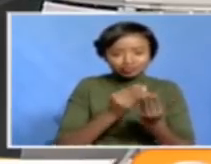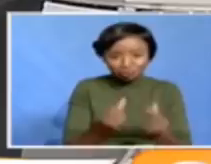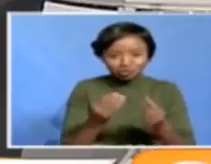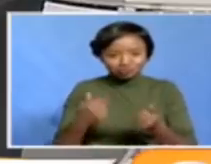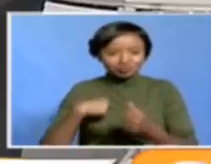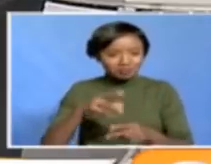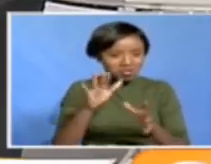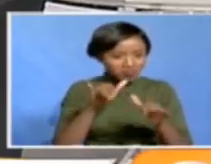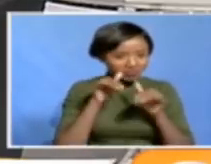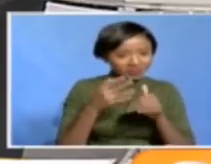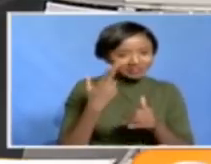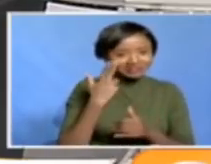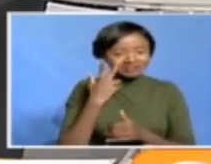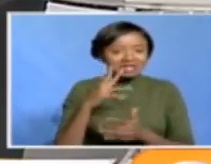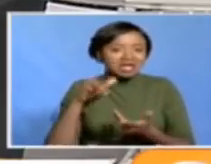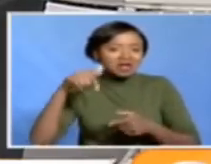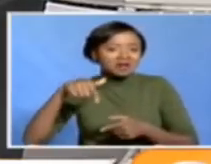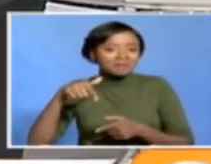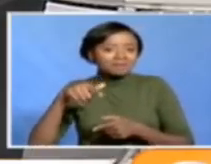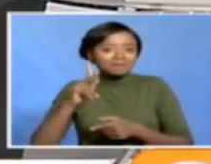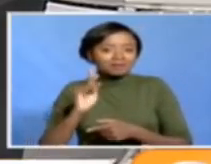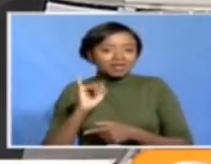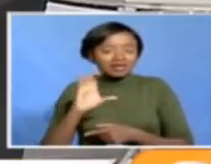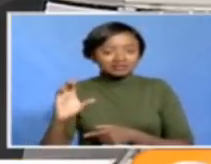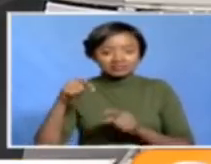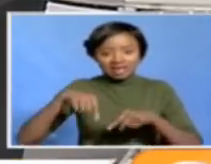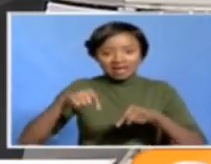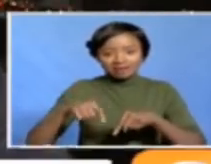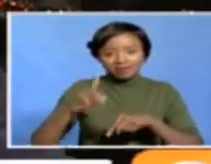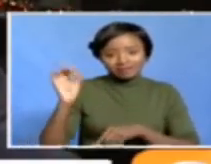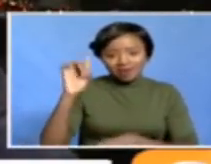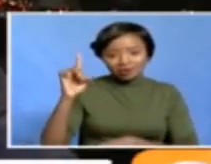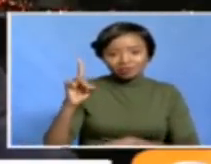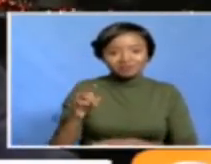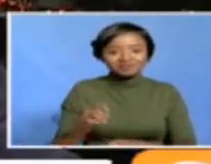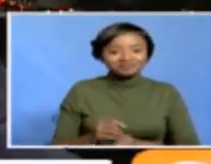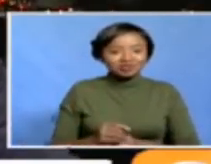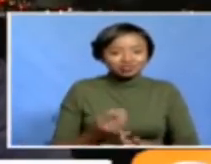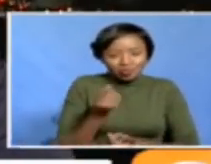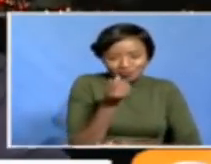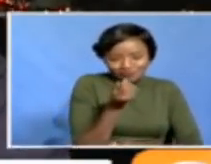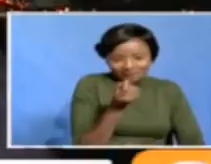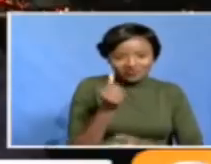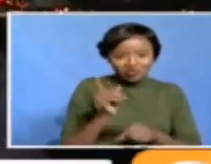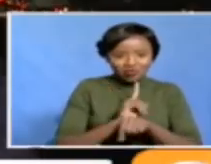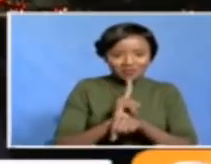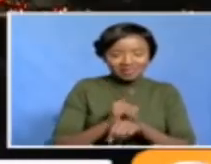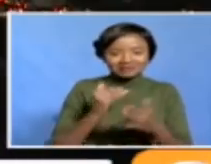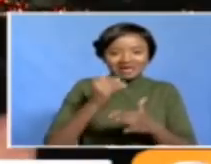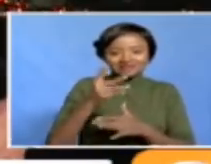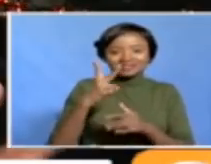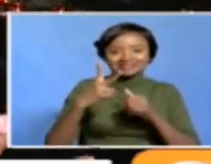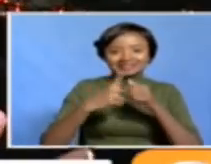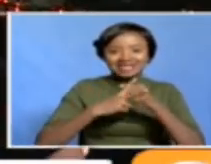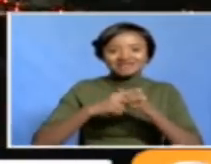to with Mashima Kapombe at our town hall. Meanwhile, it's a few minutes after 7:30 here.